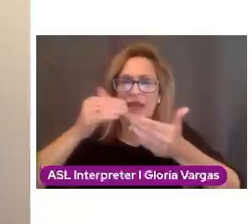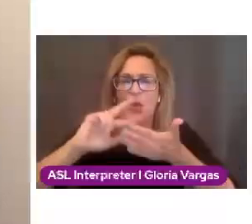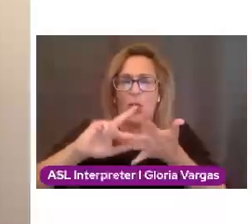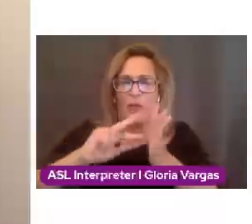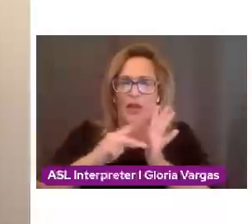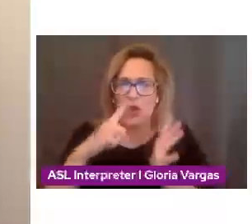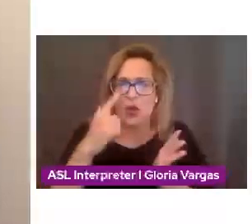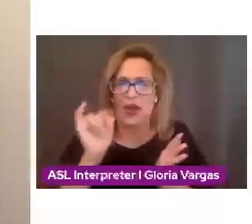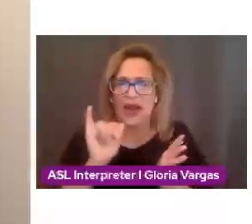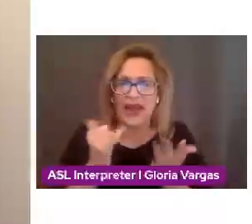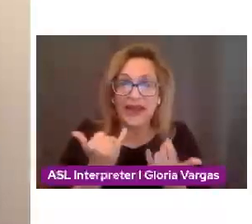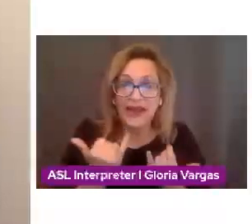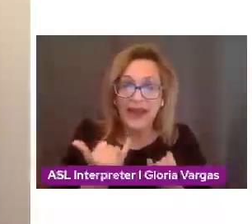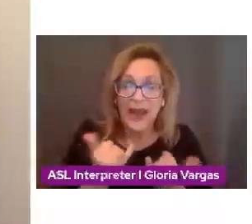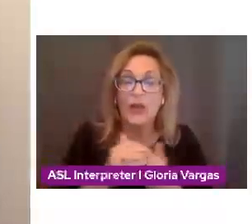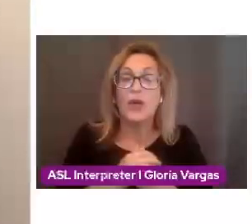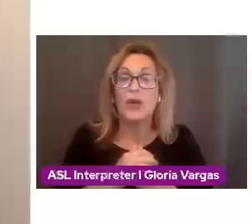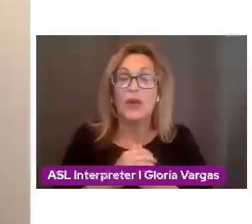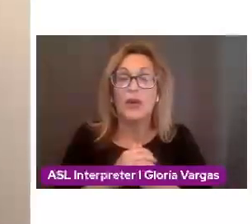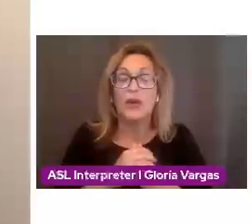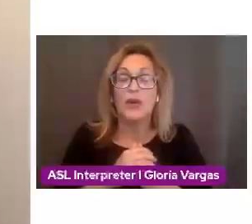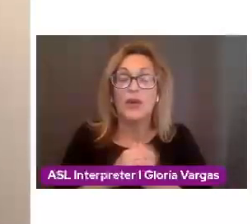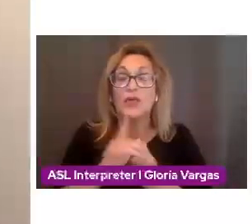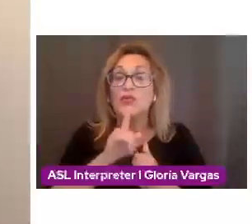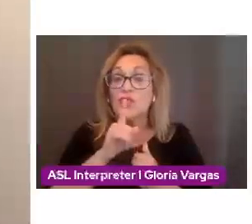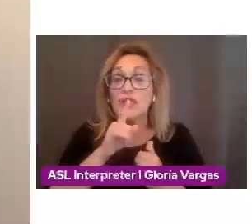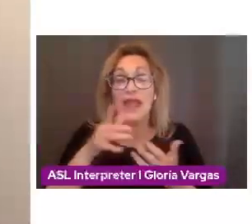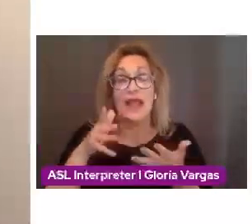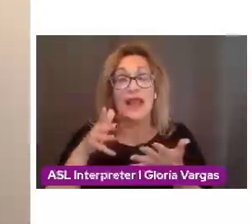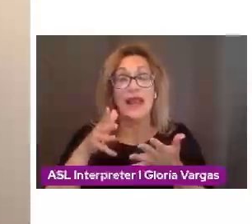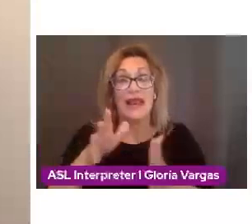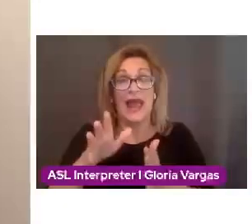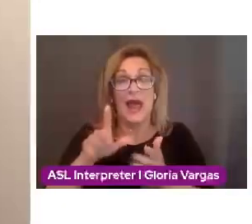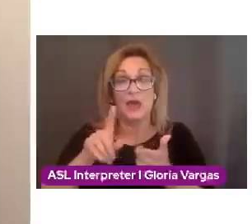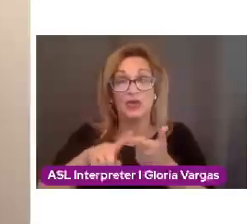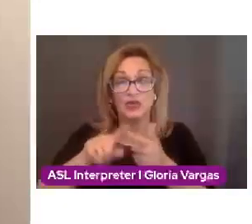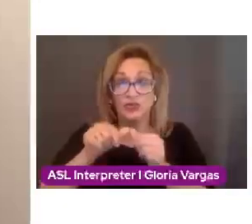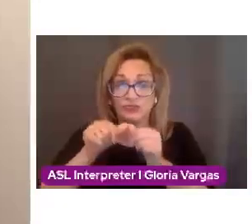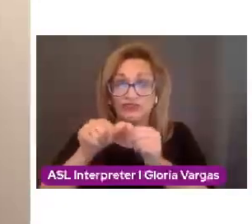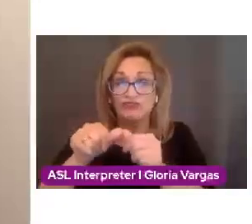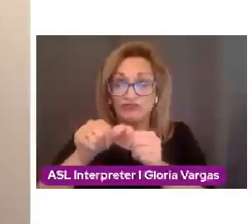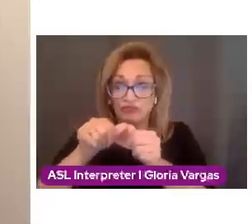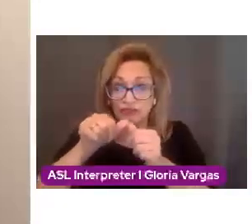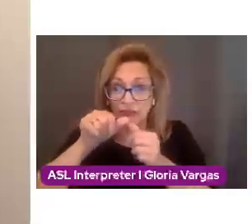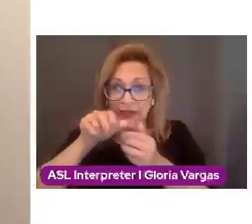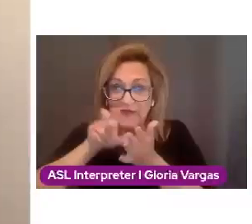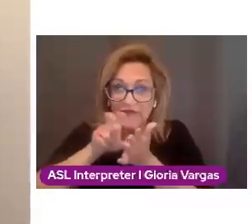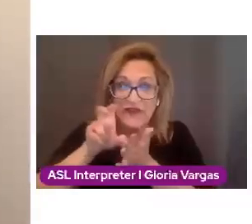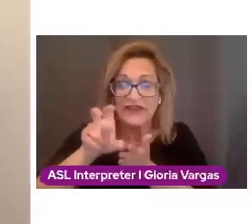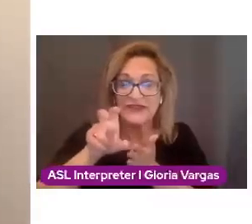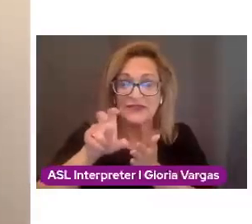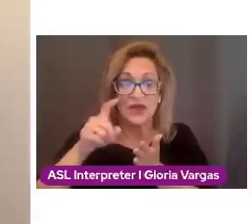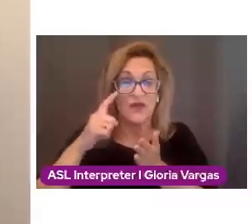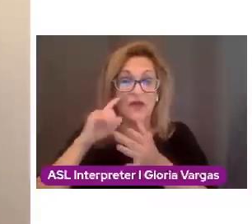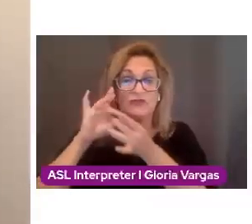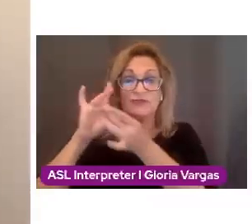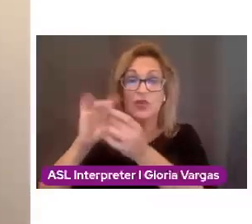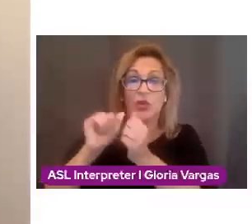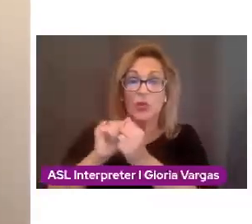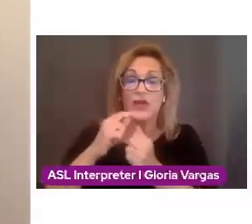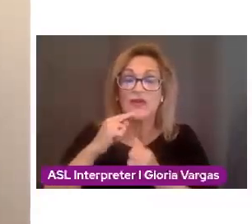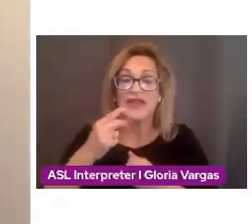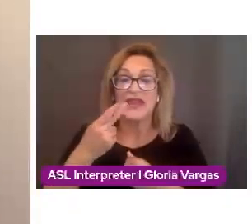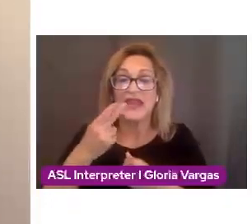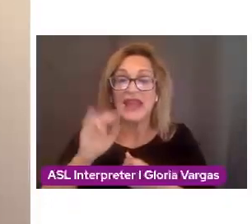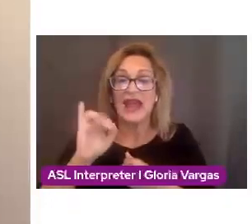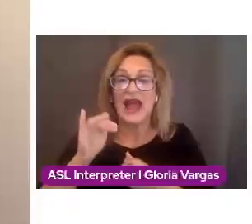the actual deep investment would be allowed if we repealed the Hyde Amendment. The Hyde Amendment has been in place for a very long time,